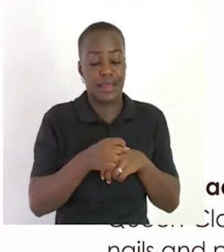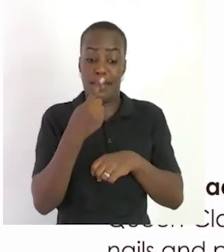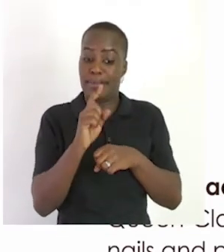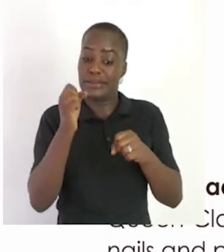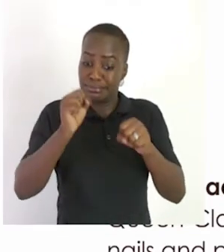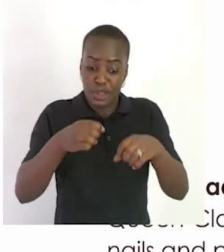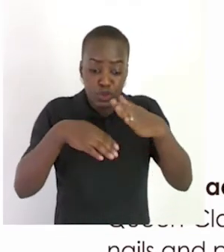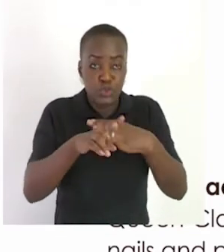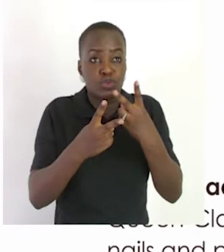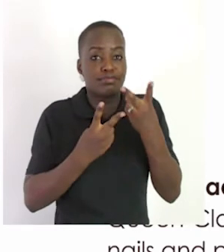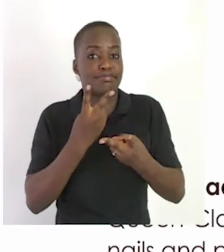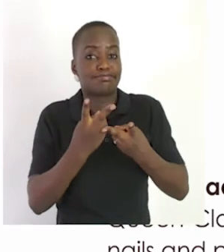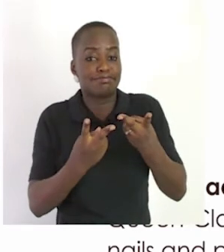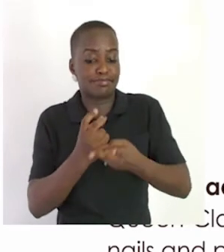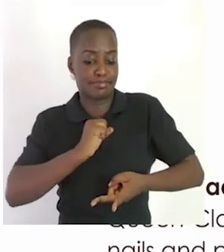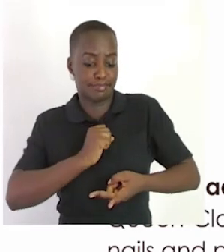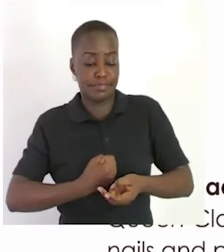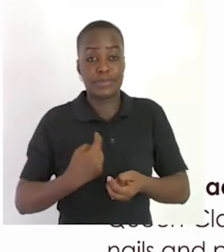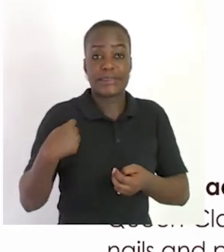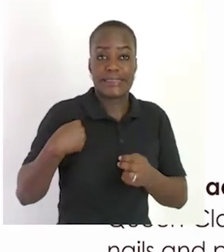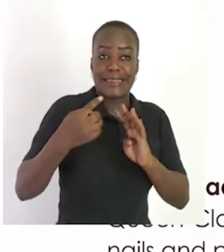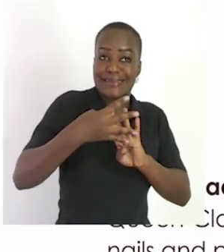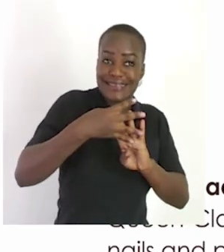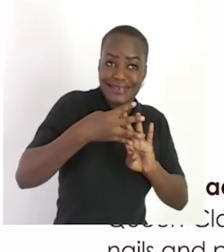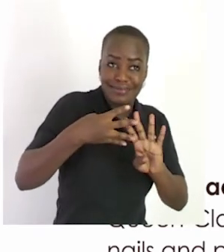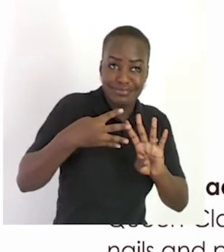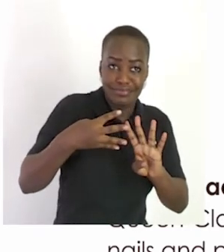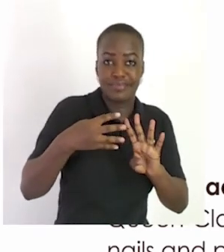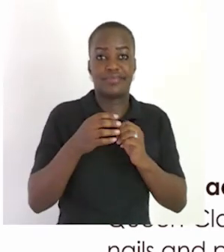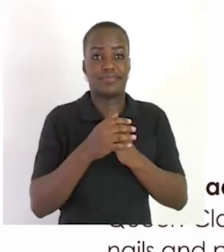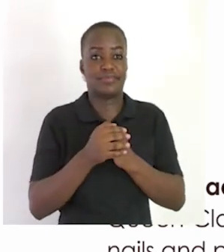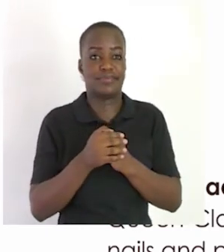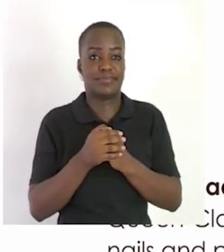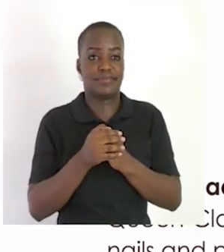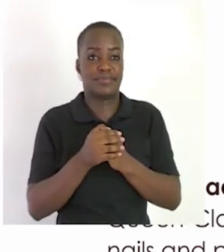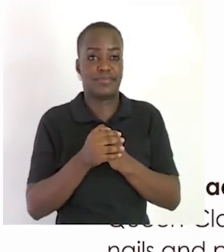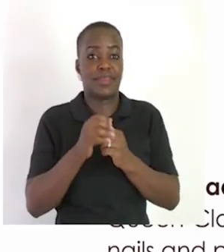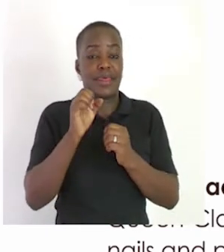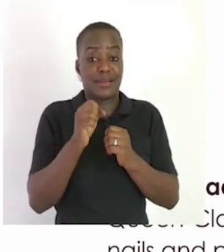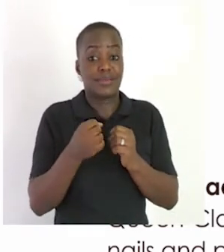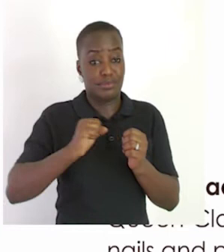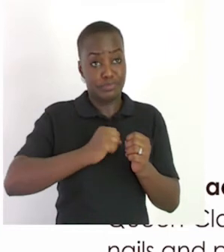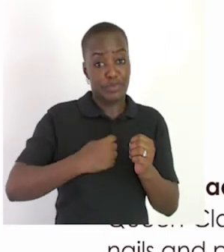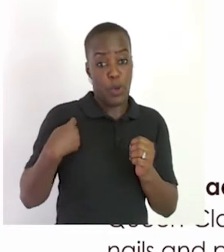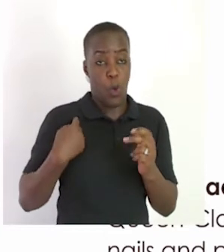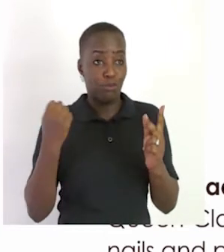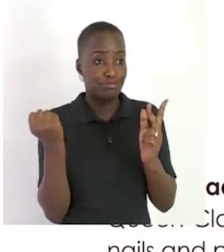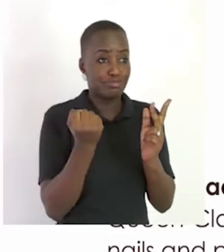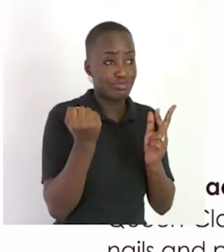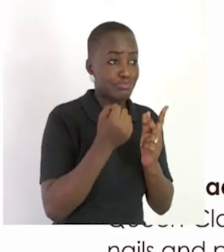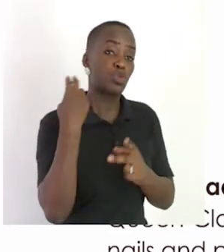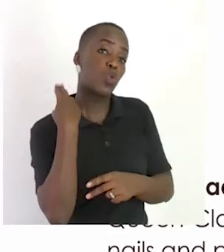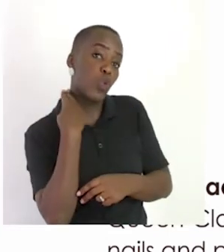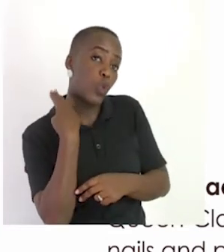to see her son in the jail. He raided a ship to